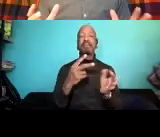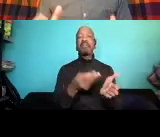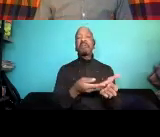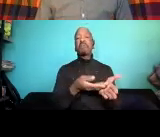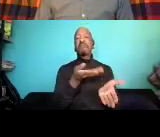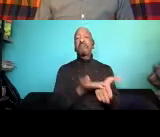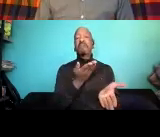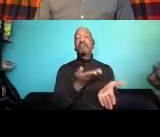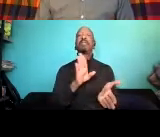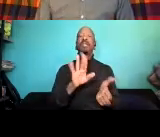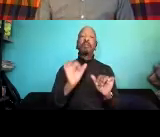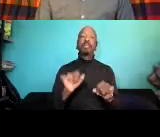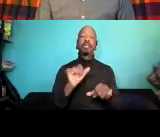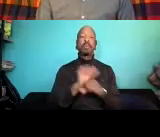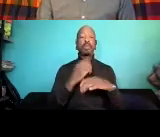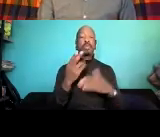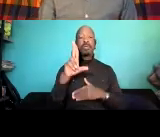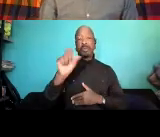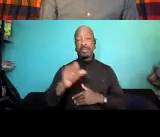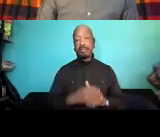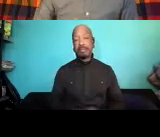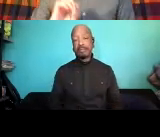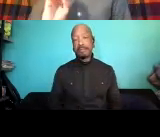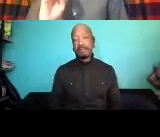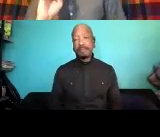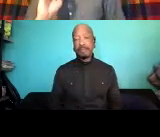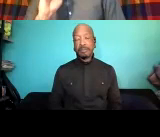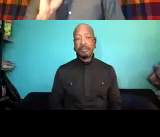their ability to work in the United States.